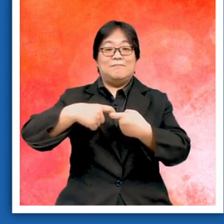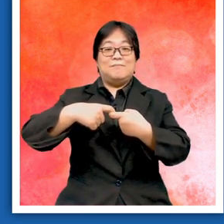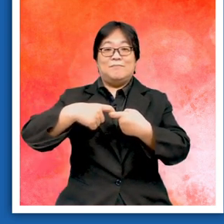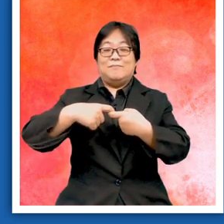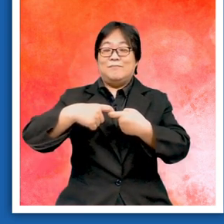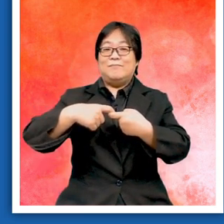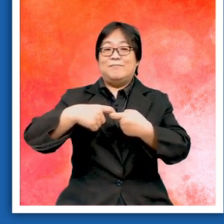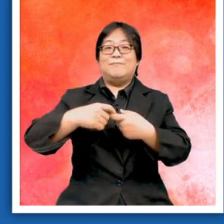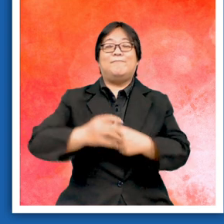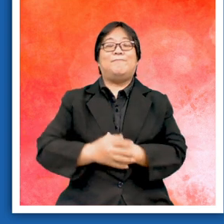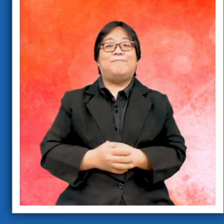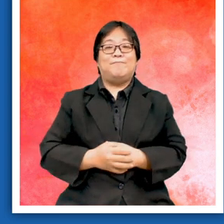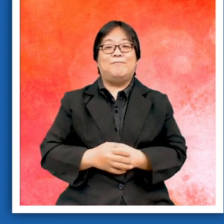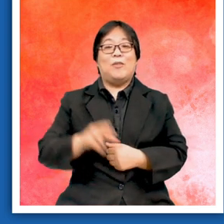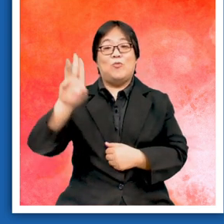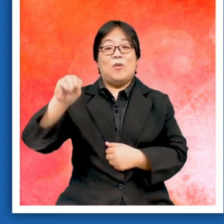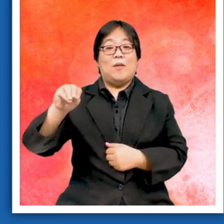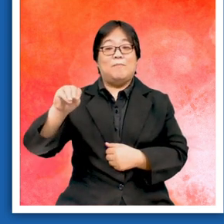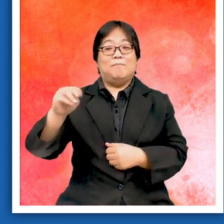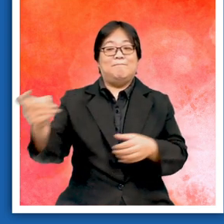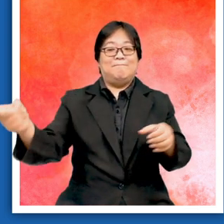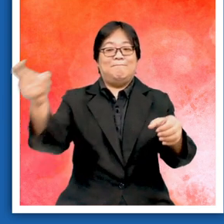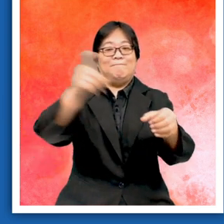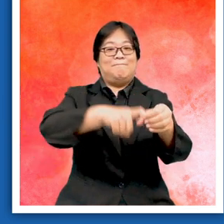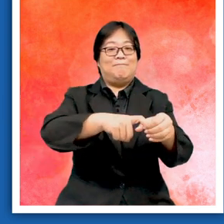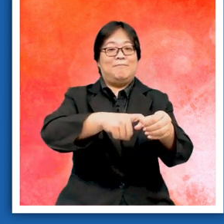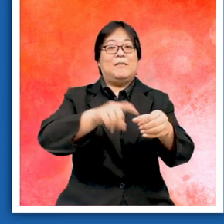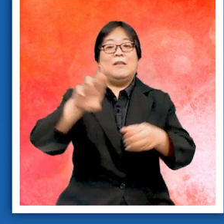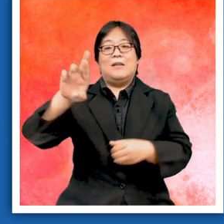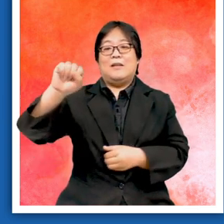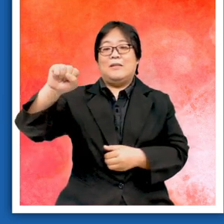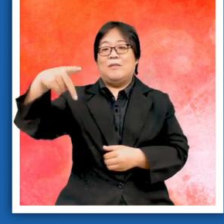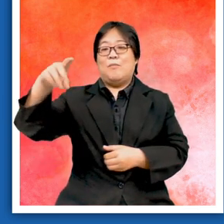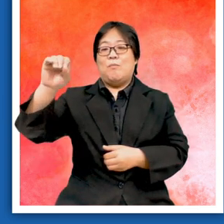proctoring tool that UM subscribed to, which is responders.